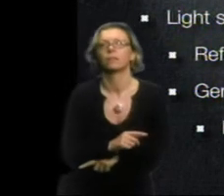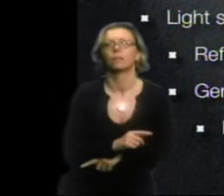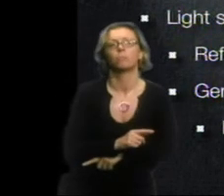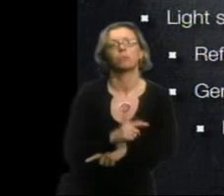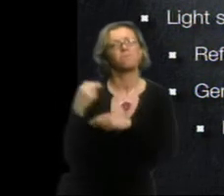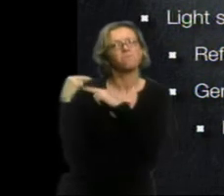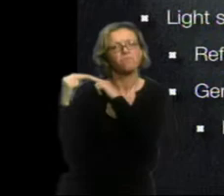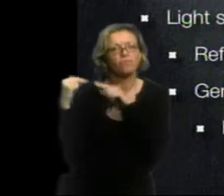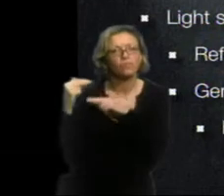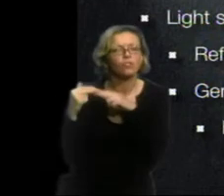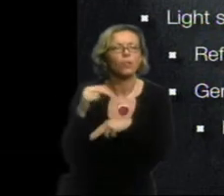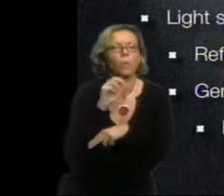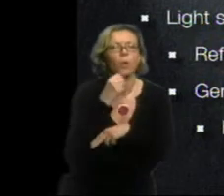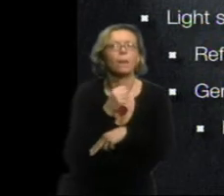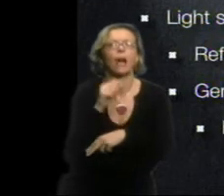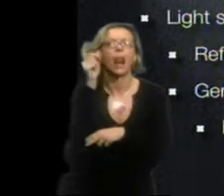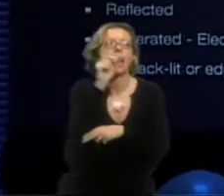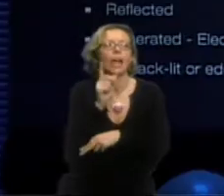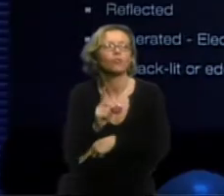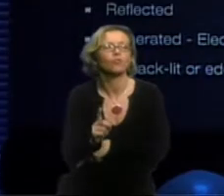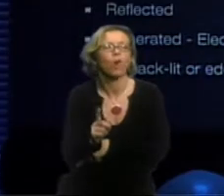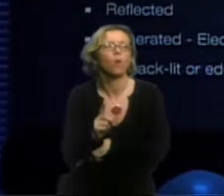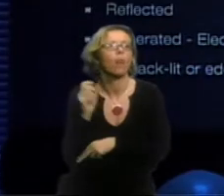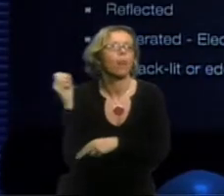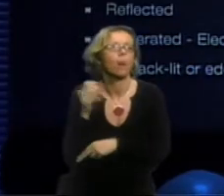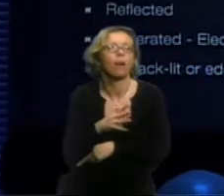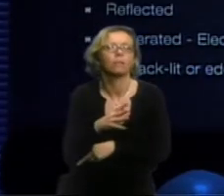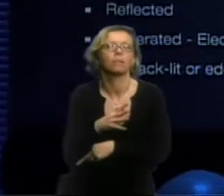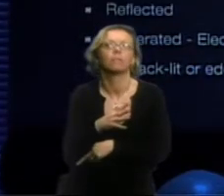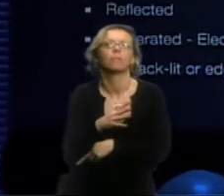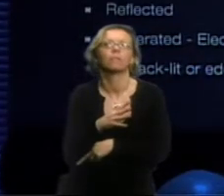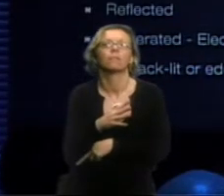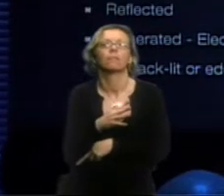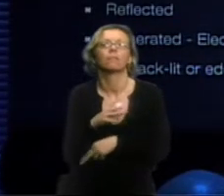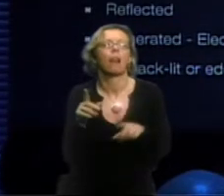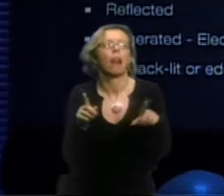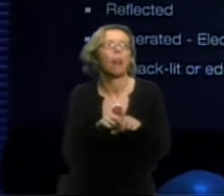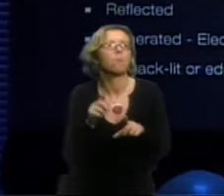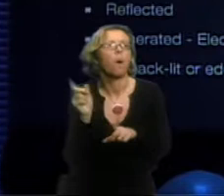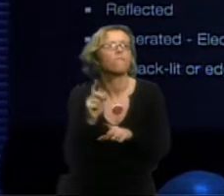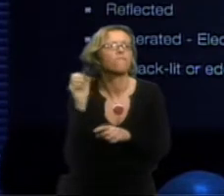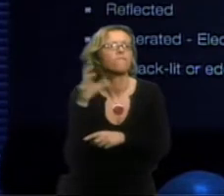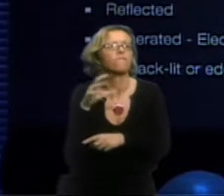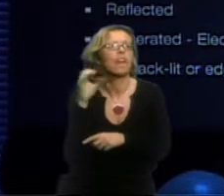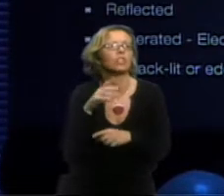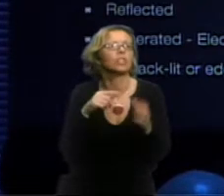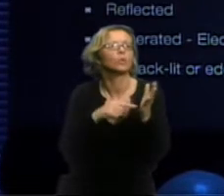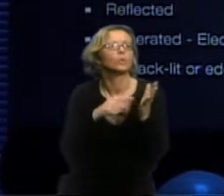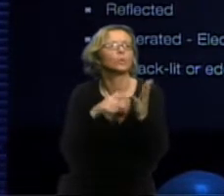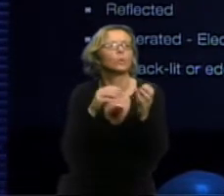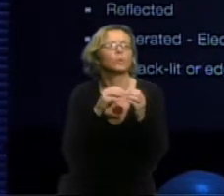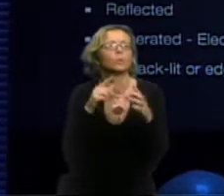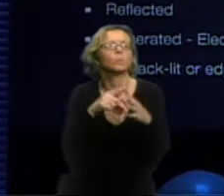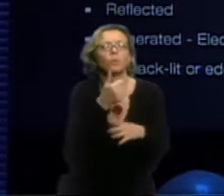traditionally it would be some kind of electrofluorescent light, a bit like fluorescent tubes, okay, at the back there. And what you're producing is a